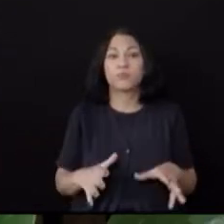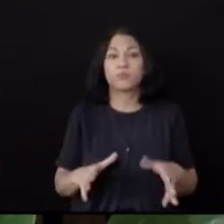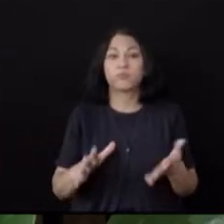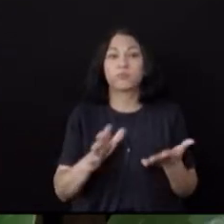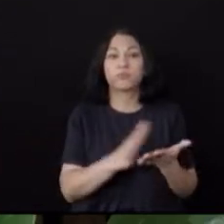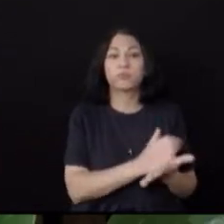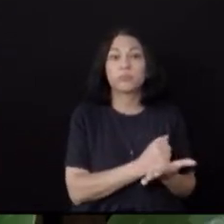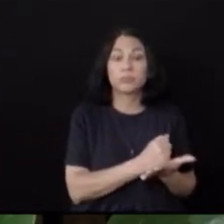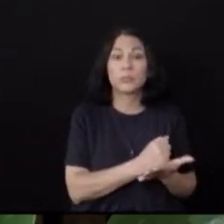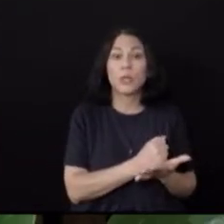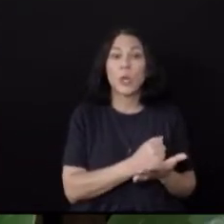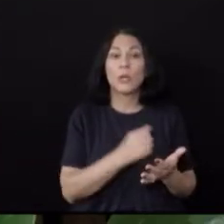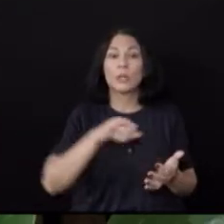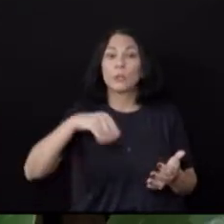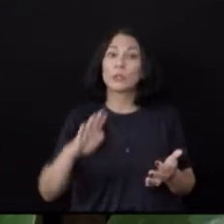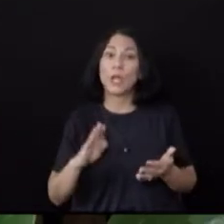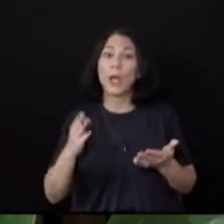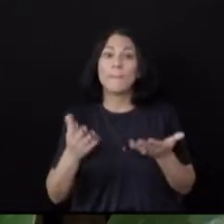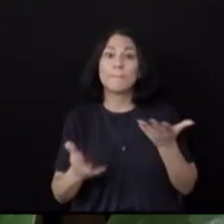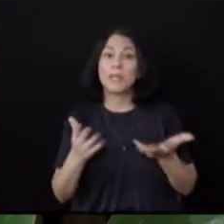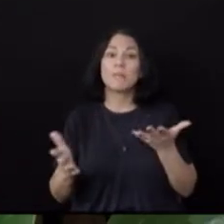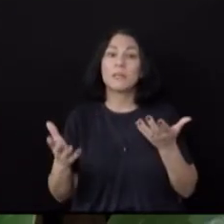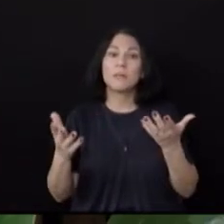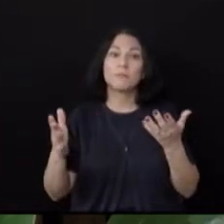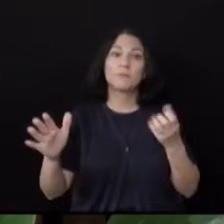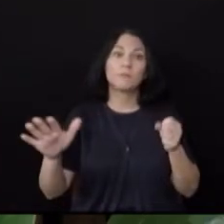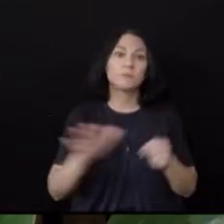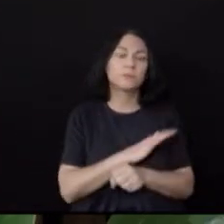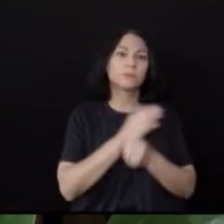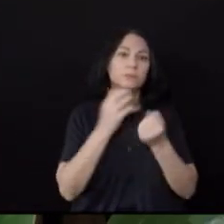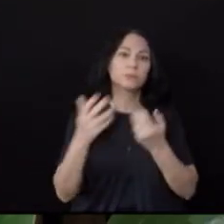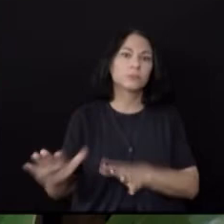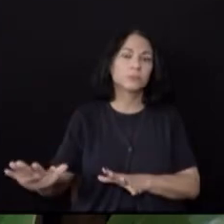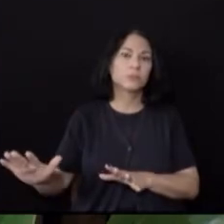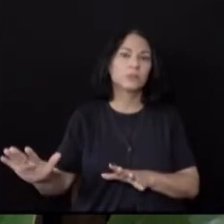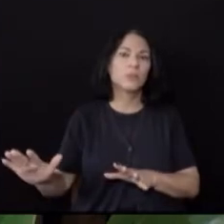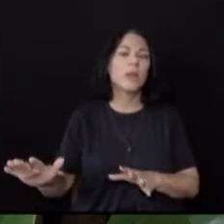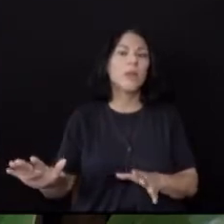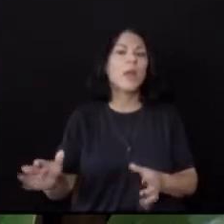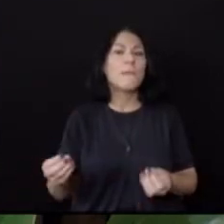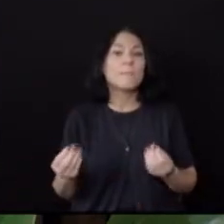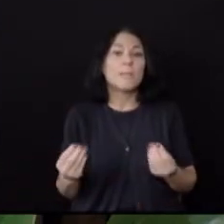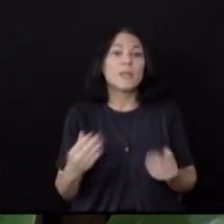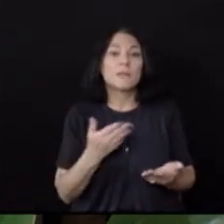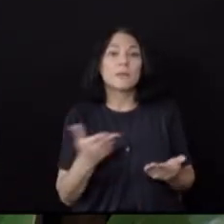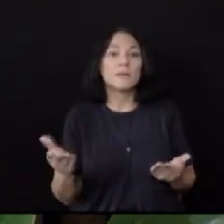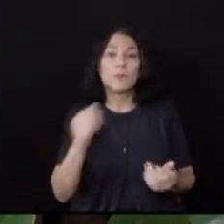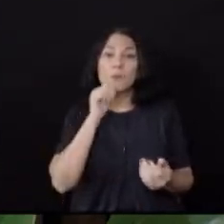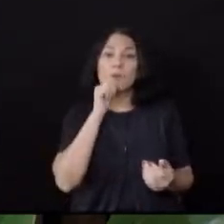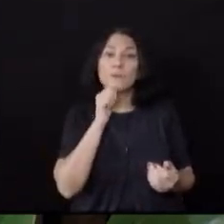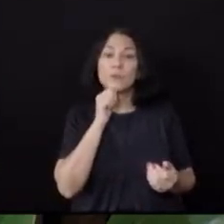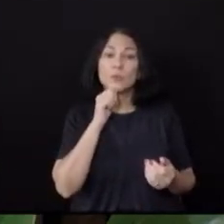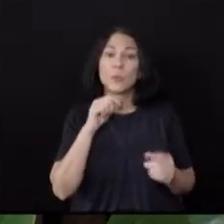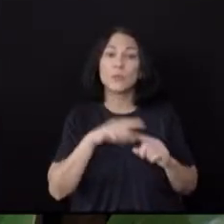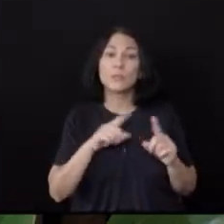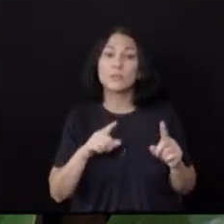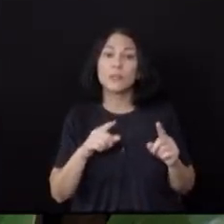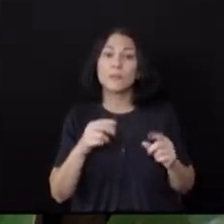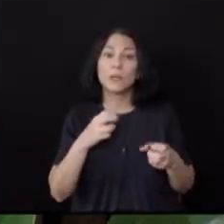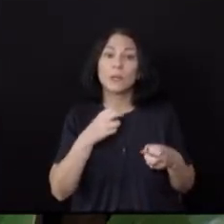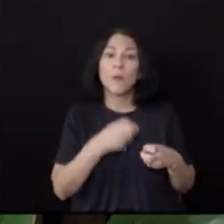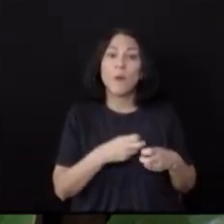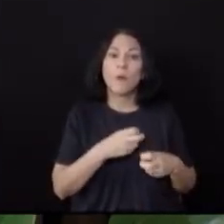job completely in this time. Many of you have endured other hardships. Maybe there have been other health